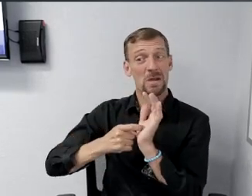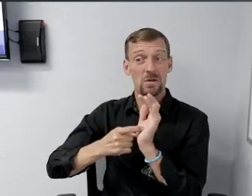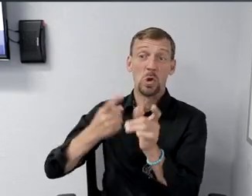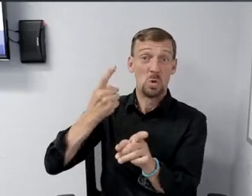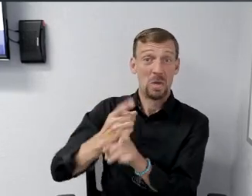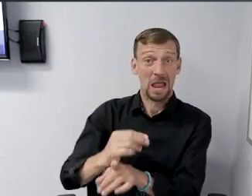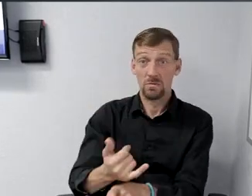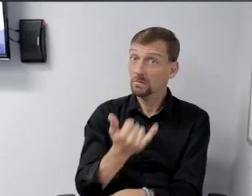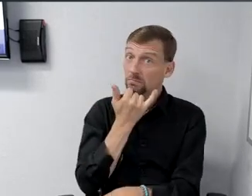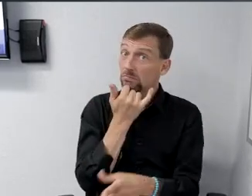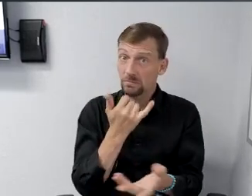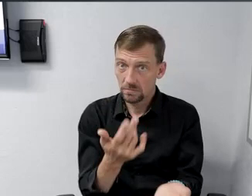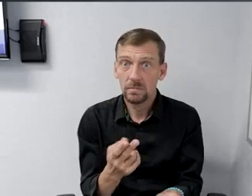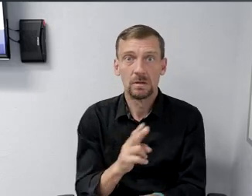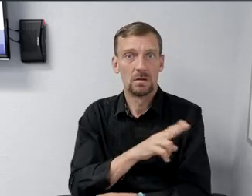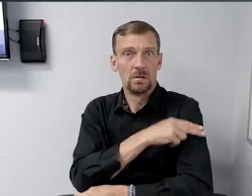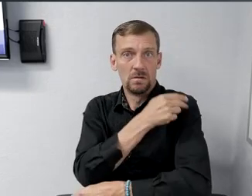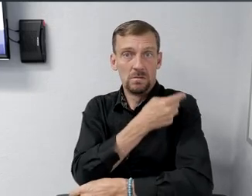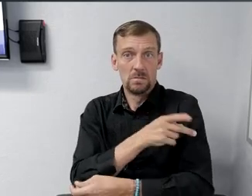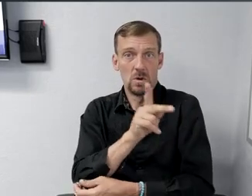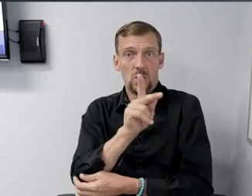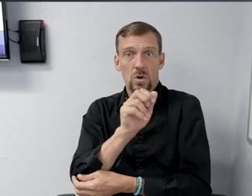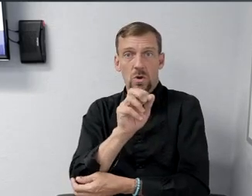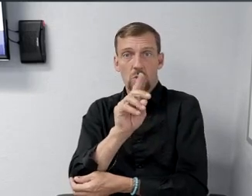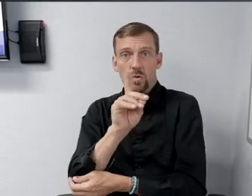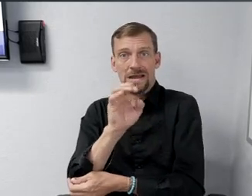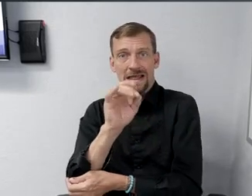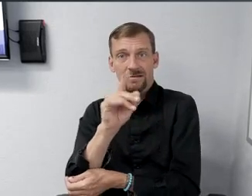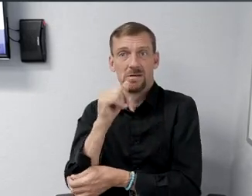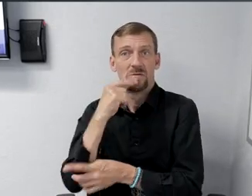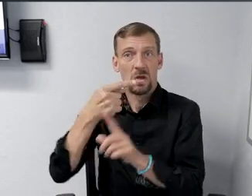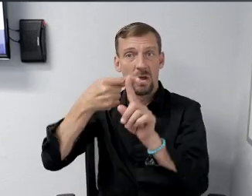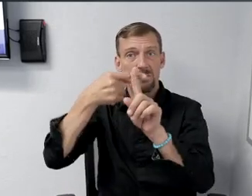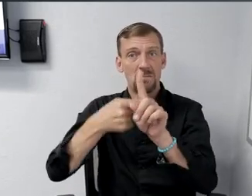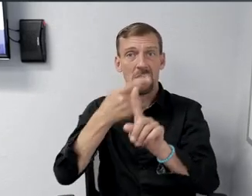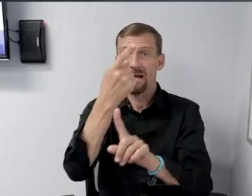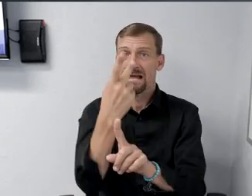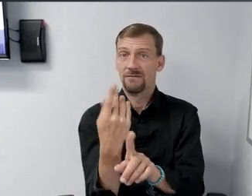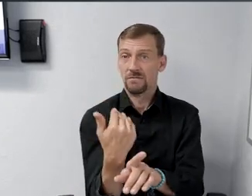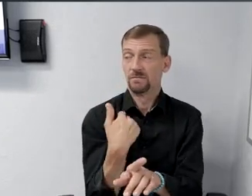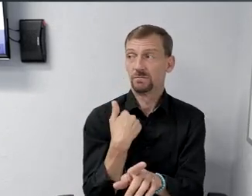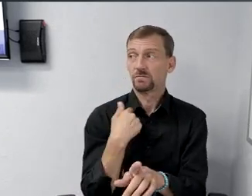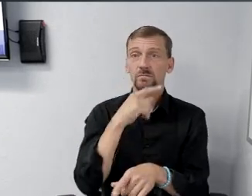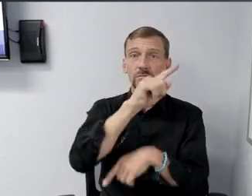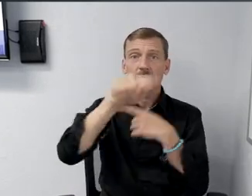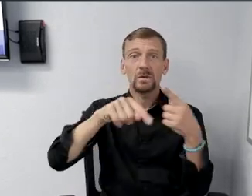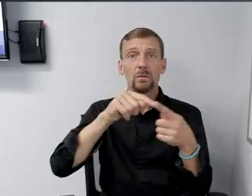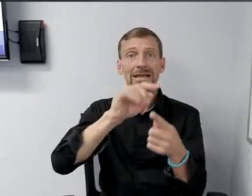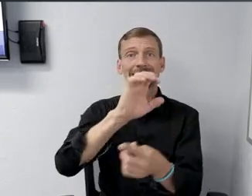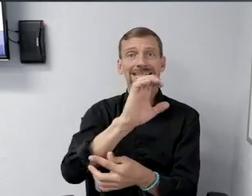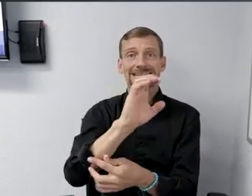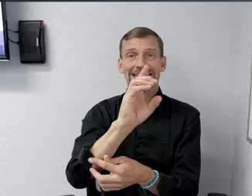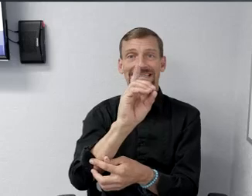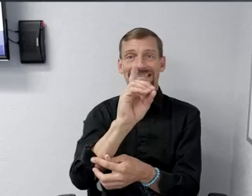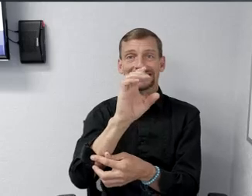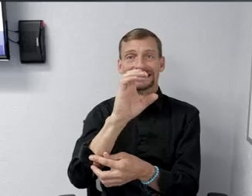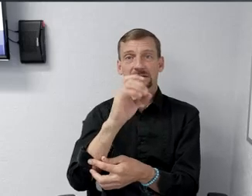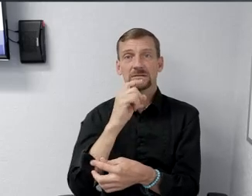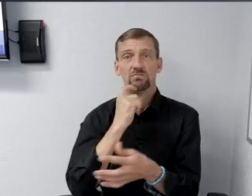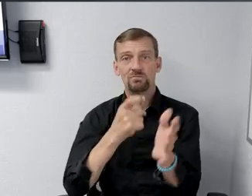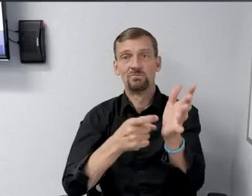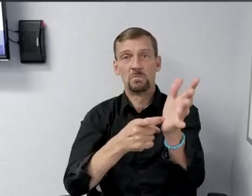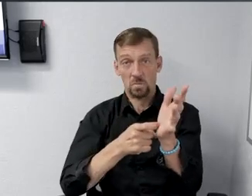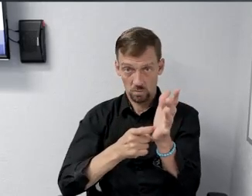wrong. Kaweah Delta, a month and a half ago at least, when the CDC came out and